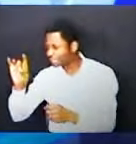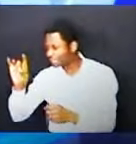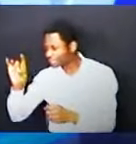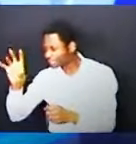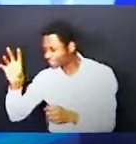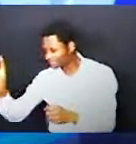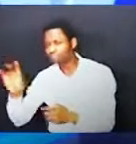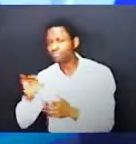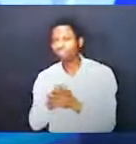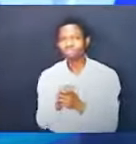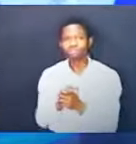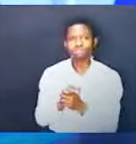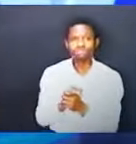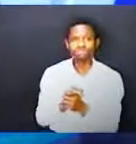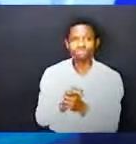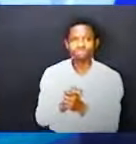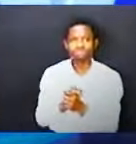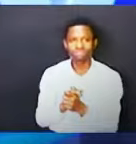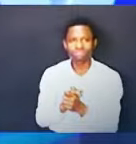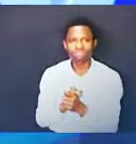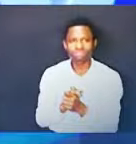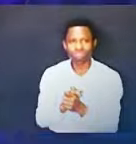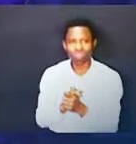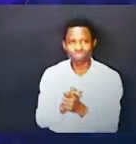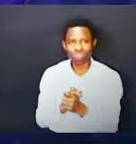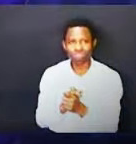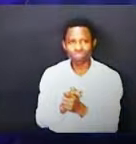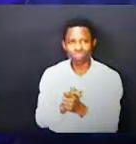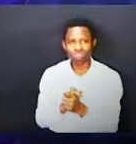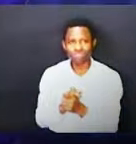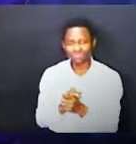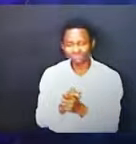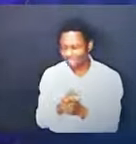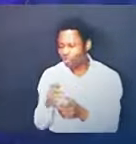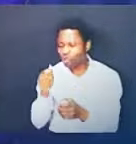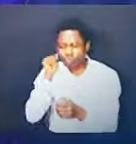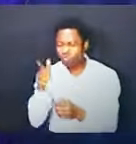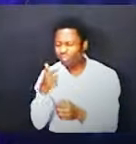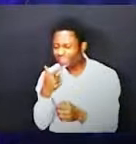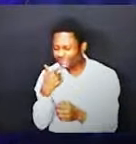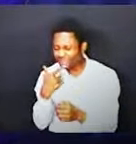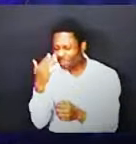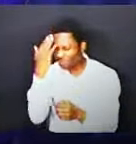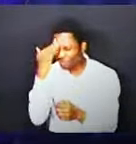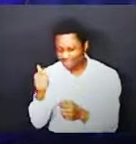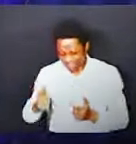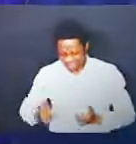bodies. And this woman who is 85 said, it's all because of the fasting.